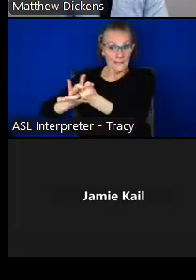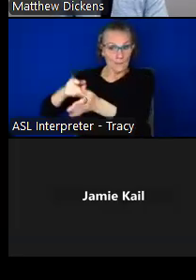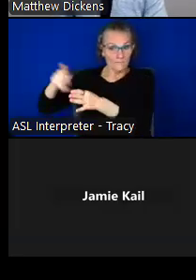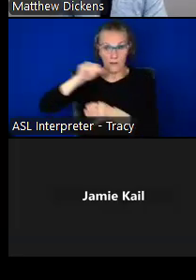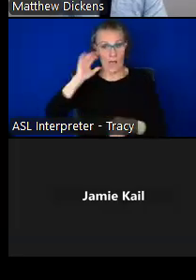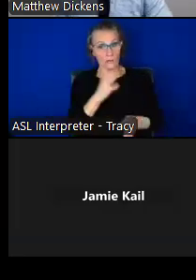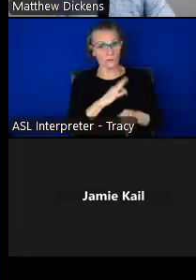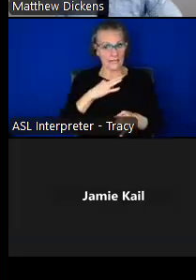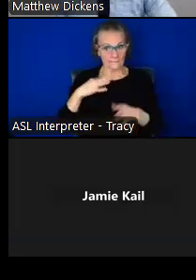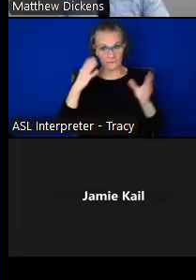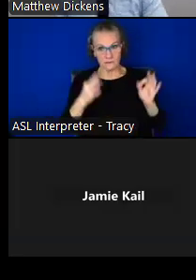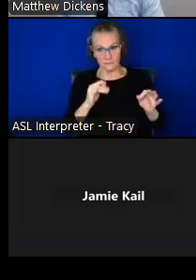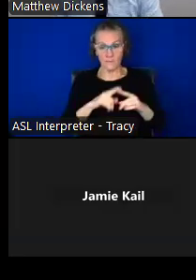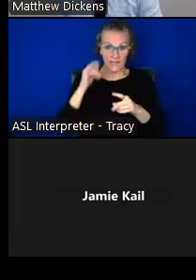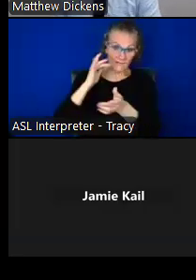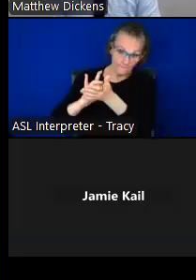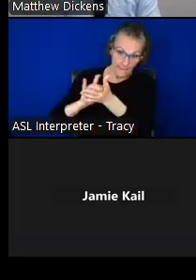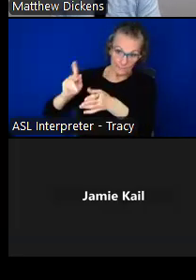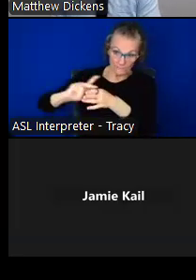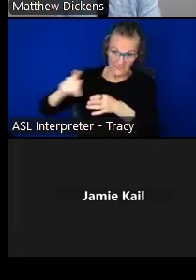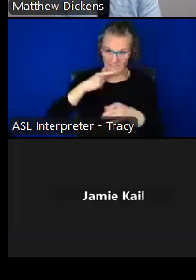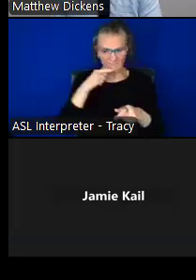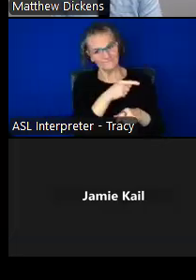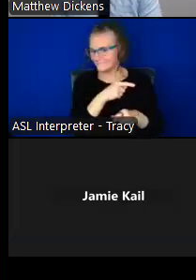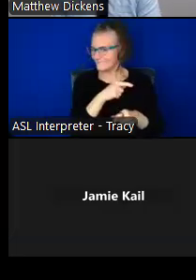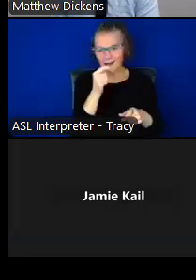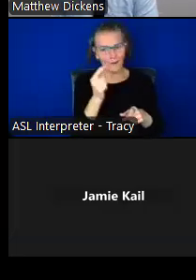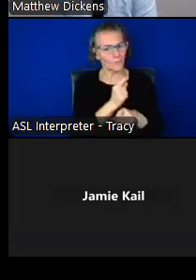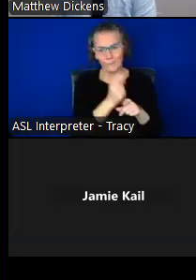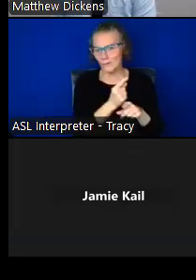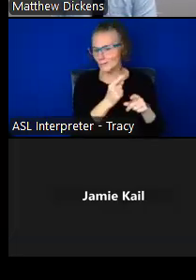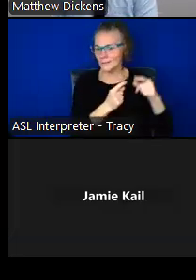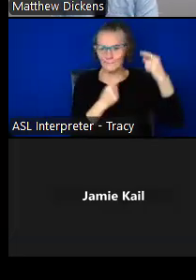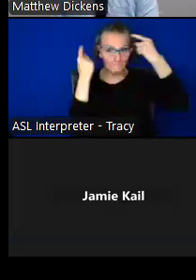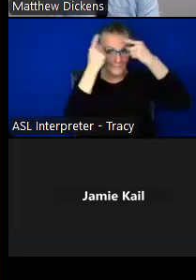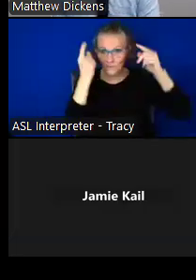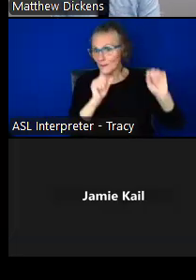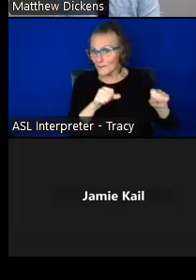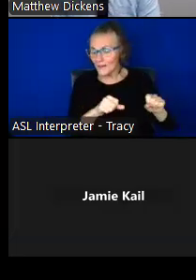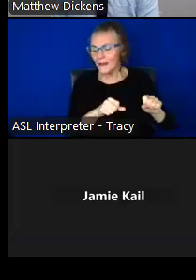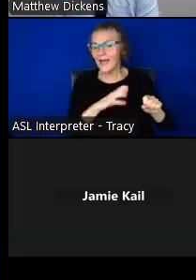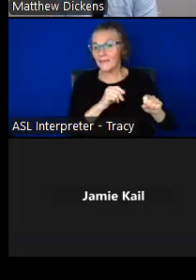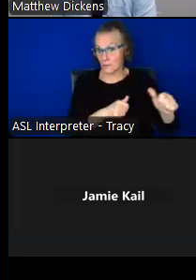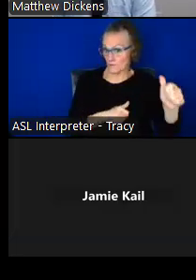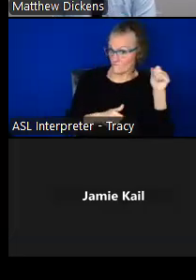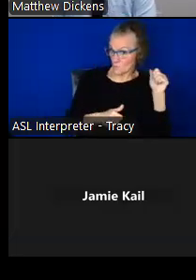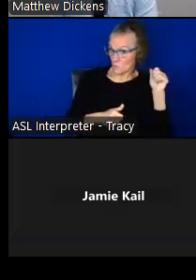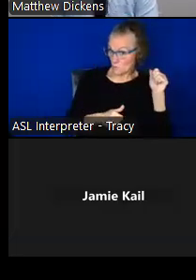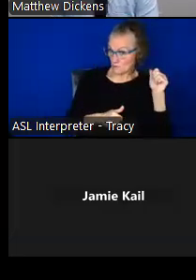determination, but per a medical professional lacks capacity and they're refusing needed services to